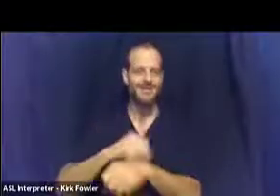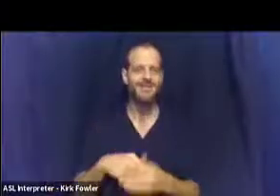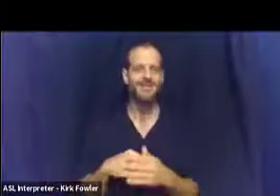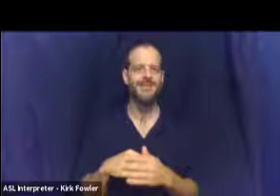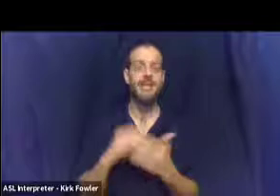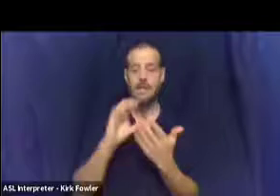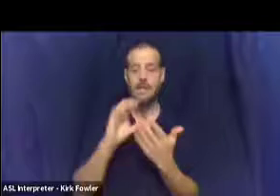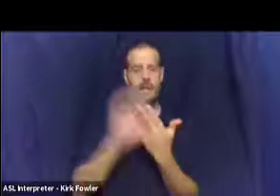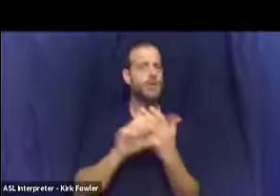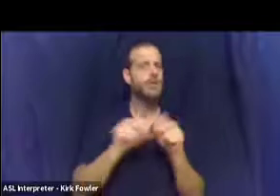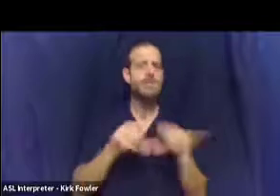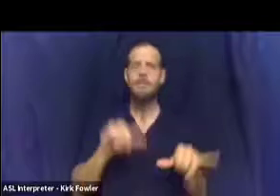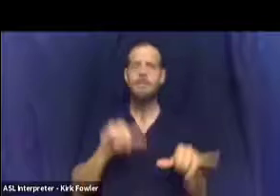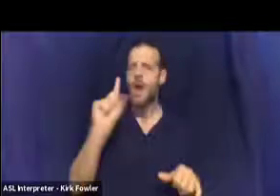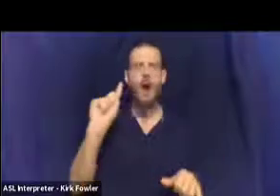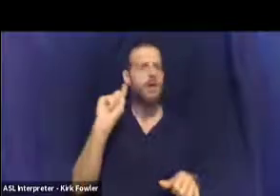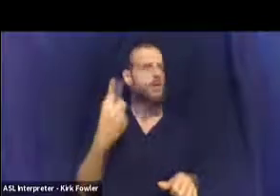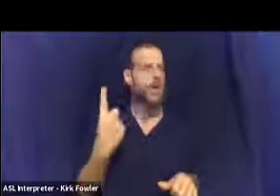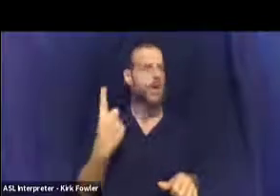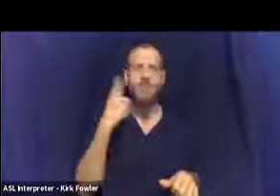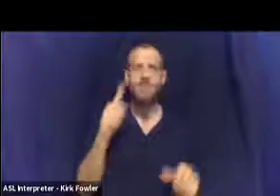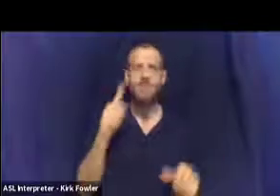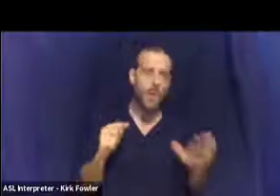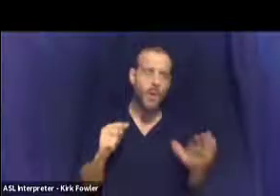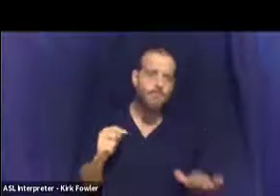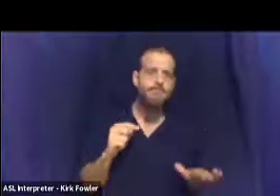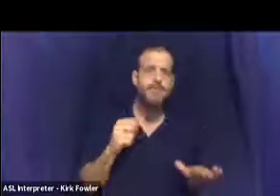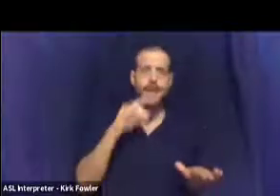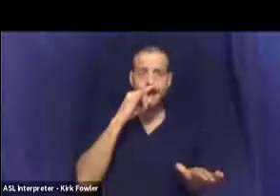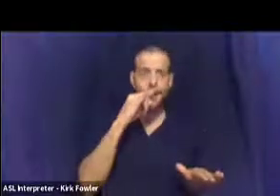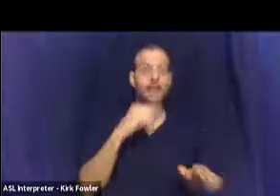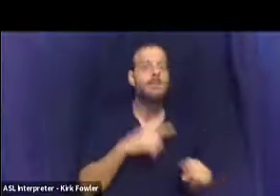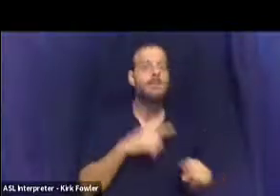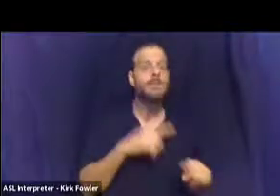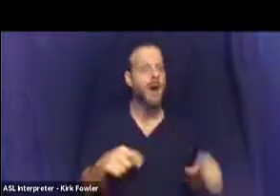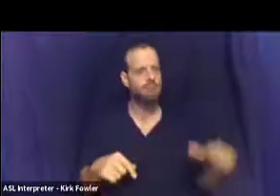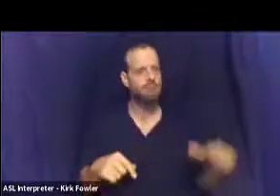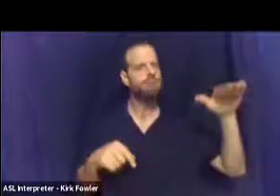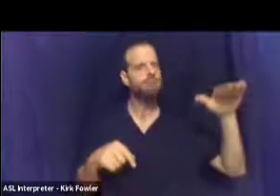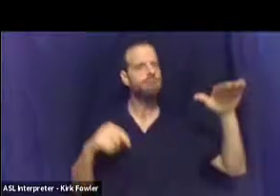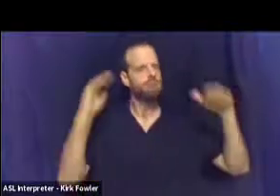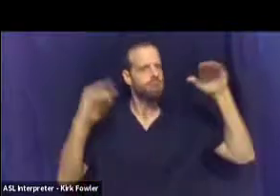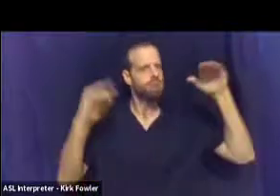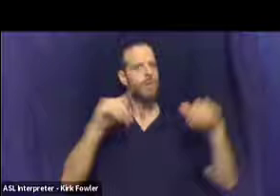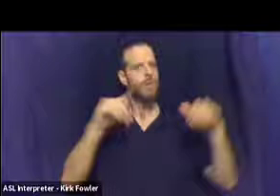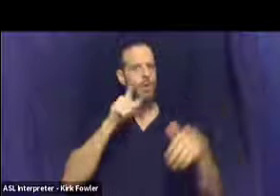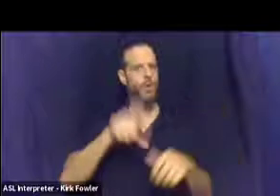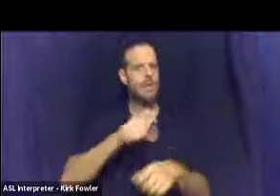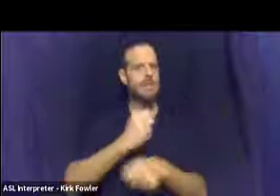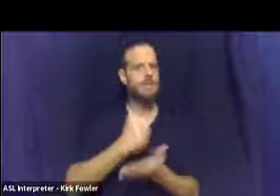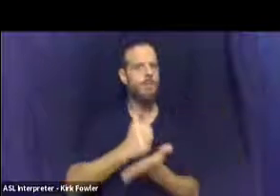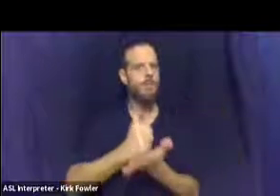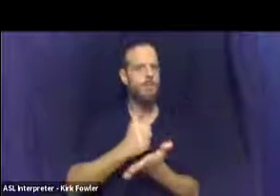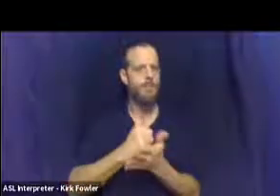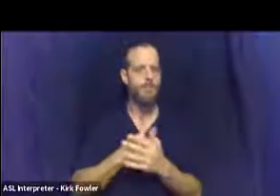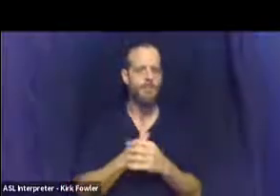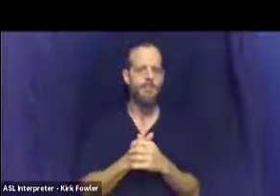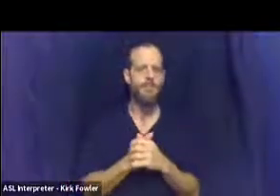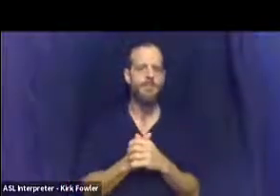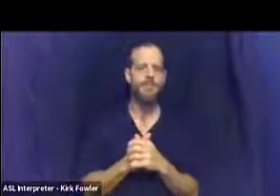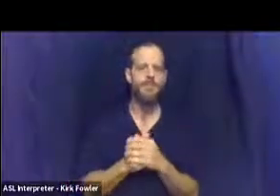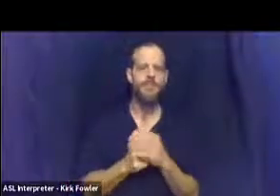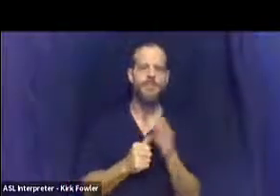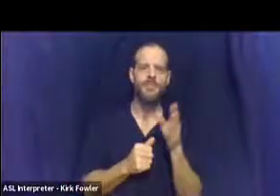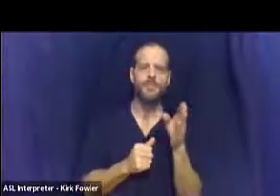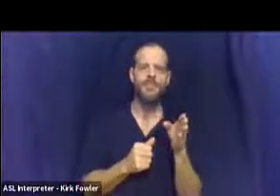just for little kids. This can be for anybody who could use that type of support. So we have on this symbol, the left one is backpack